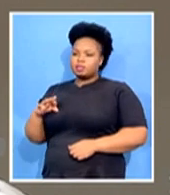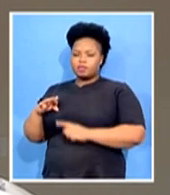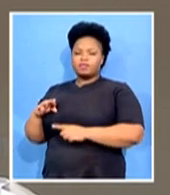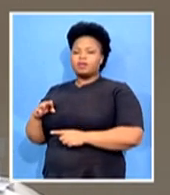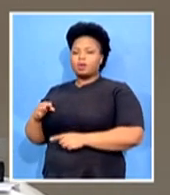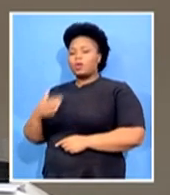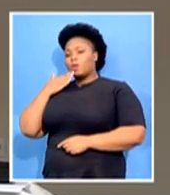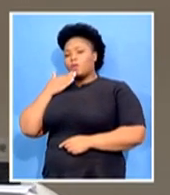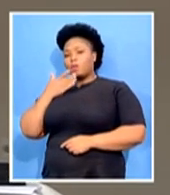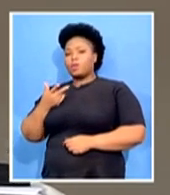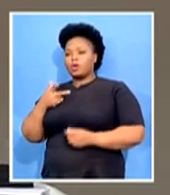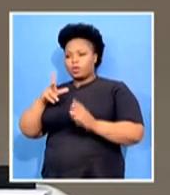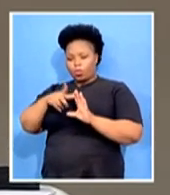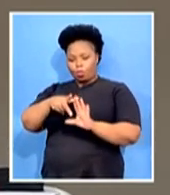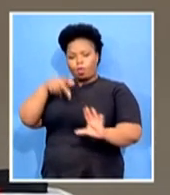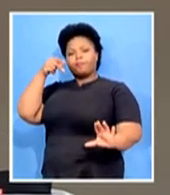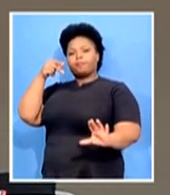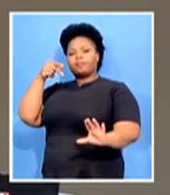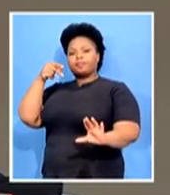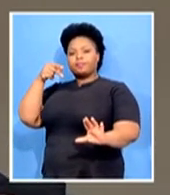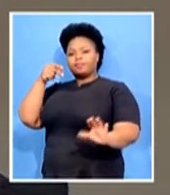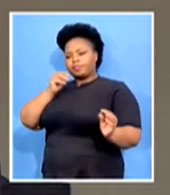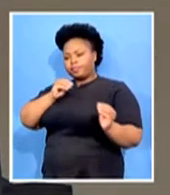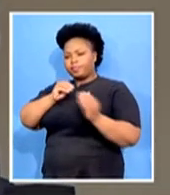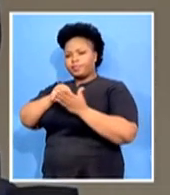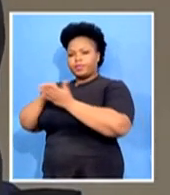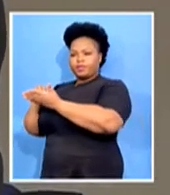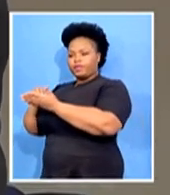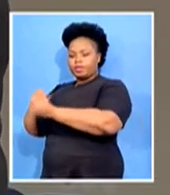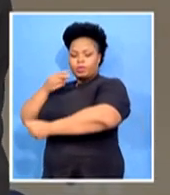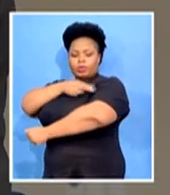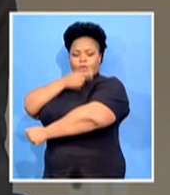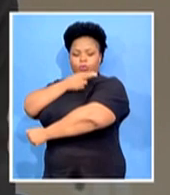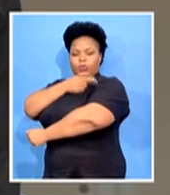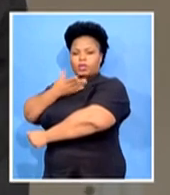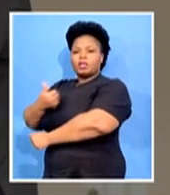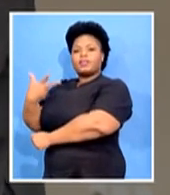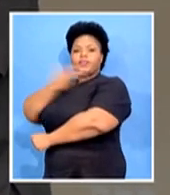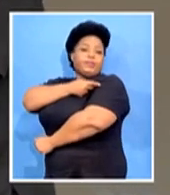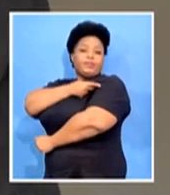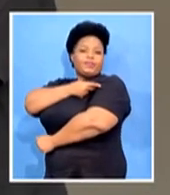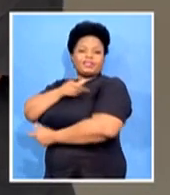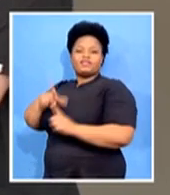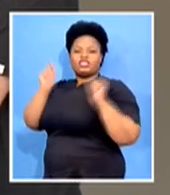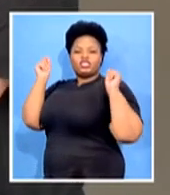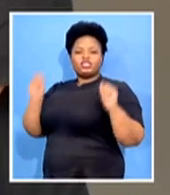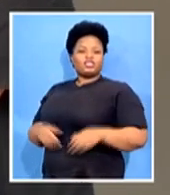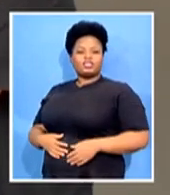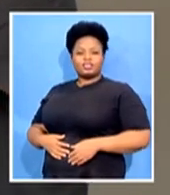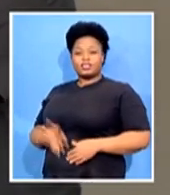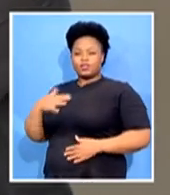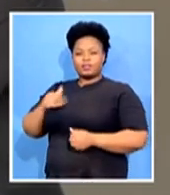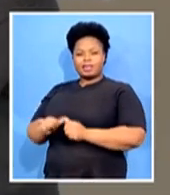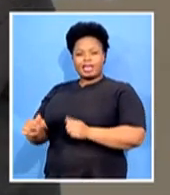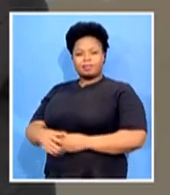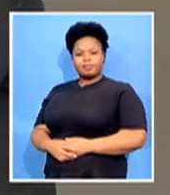vaccine through, wipe of the arm, jab of the needle, and then you're all done and hopefully feel better. Okay, great. All the best, Dr. Zamperini.